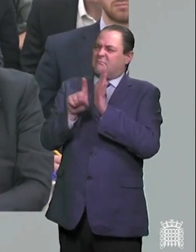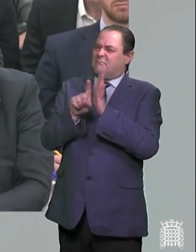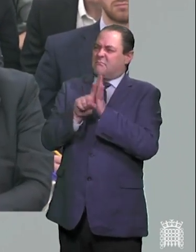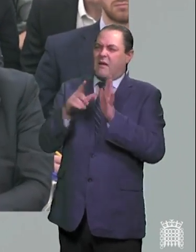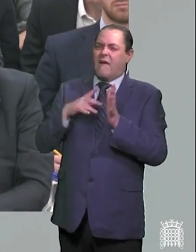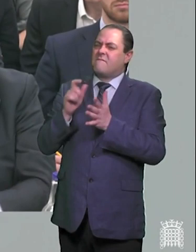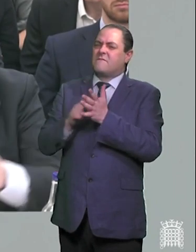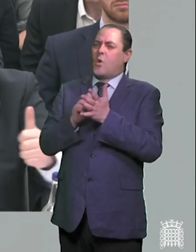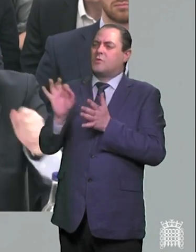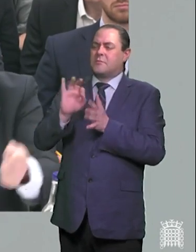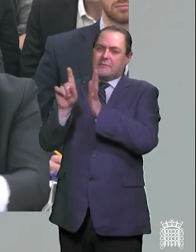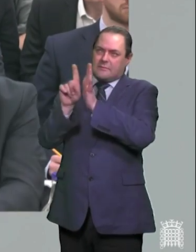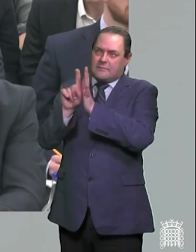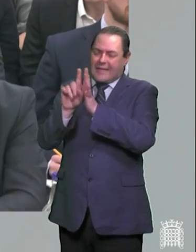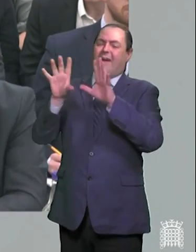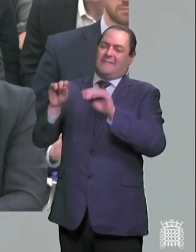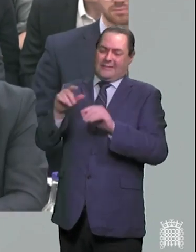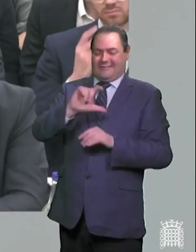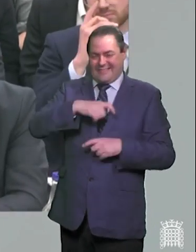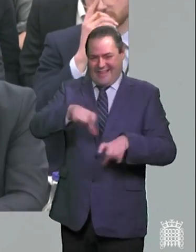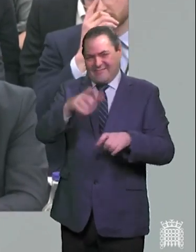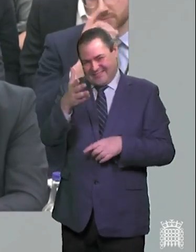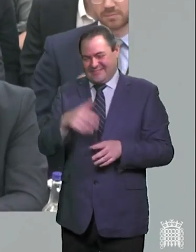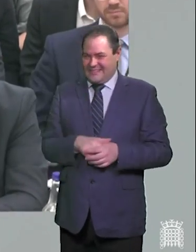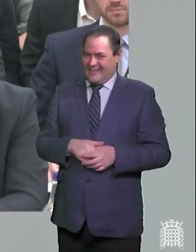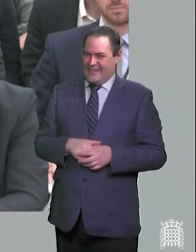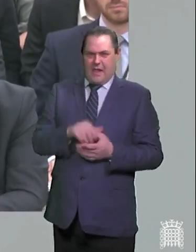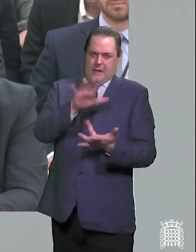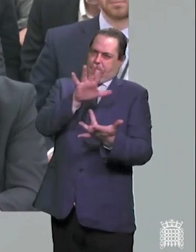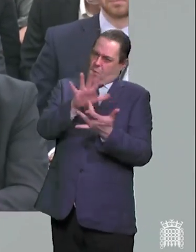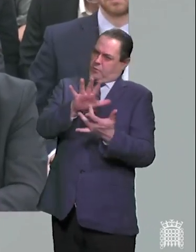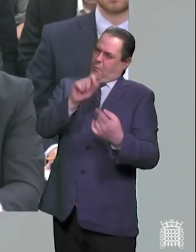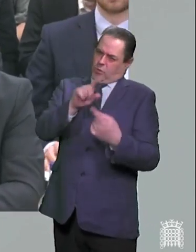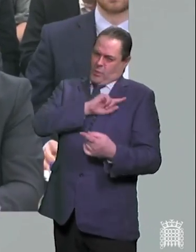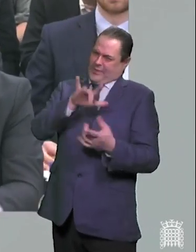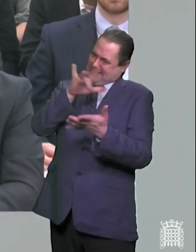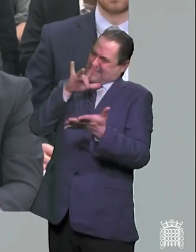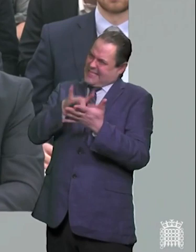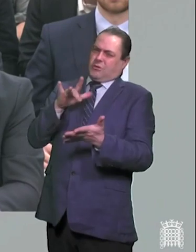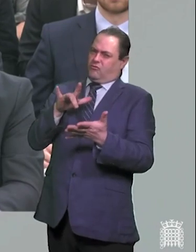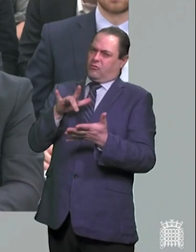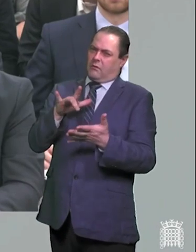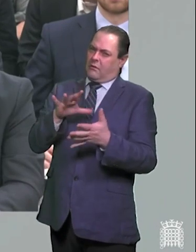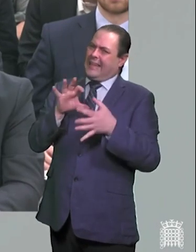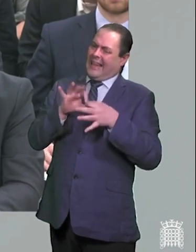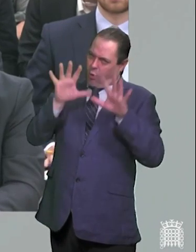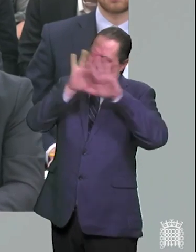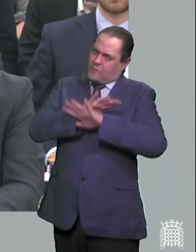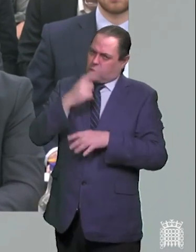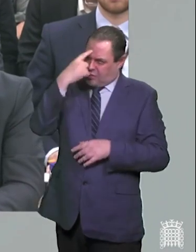don't need to vote, but sorry, okay. continue. It's a very, very important point, because this goes to the heart of, I think, the